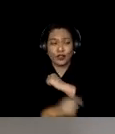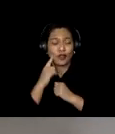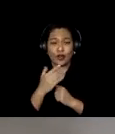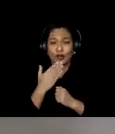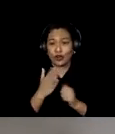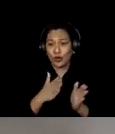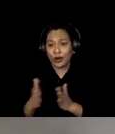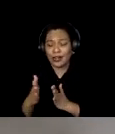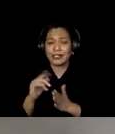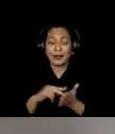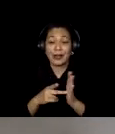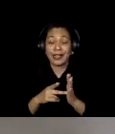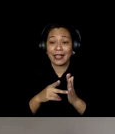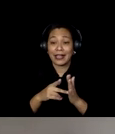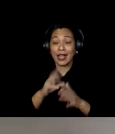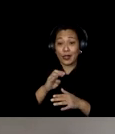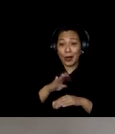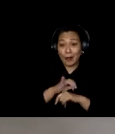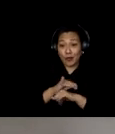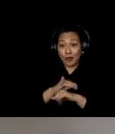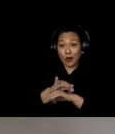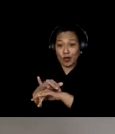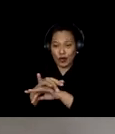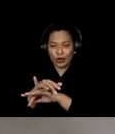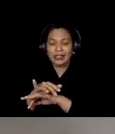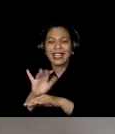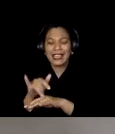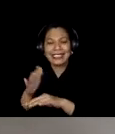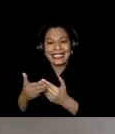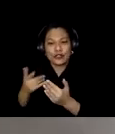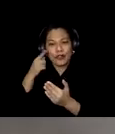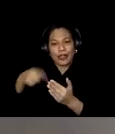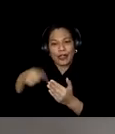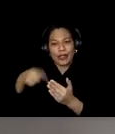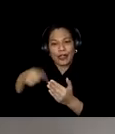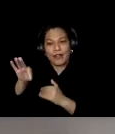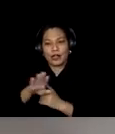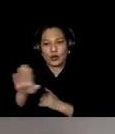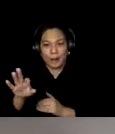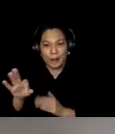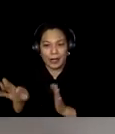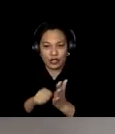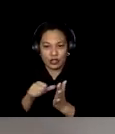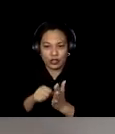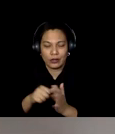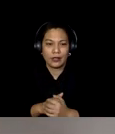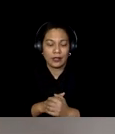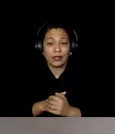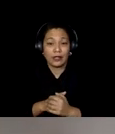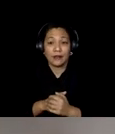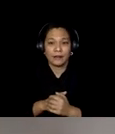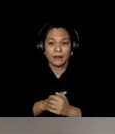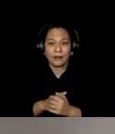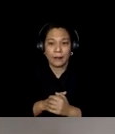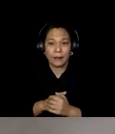easier for those web crawlers from the search engines to actually find and index all your pages. So a nice thing to do,